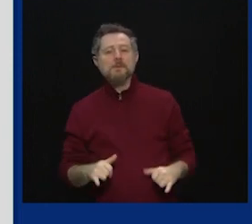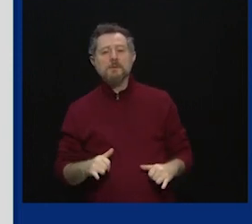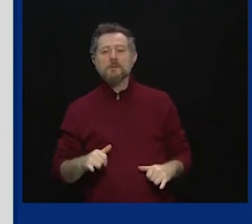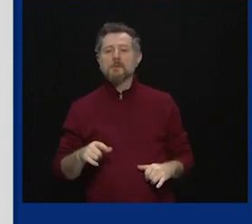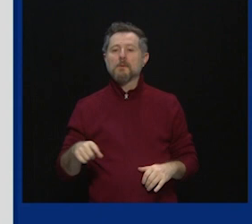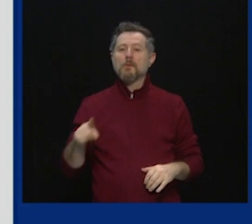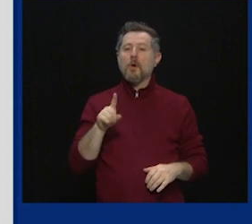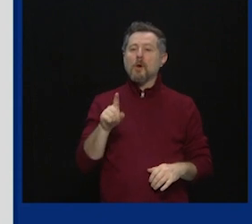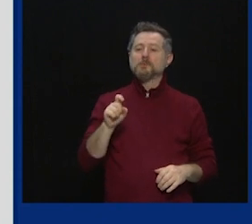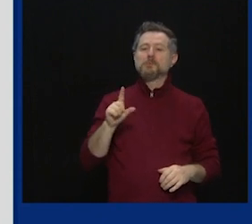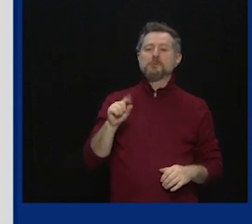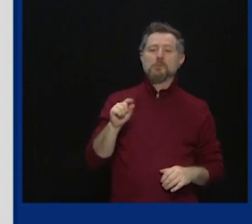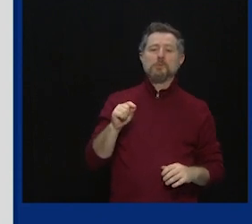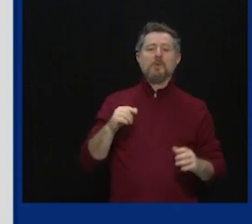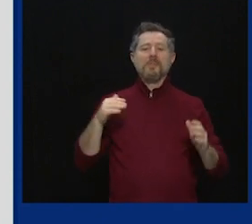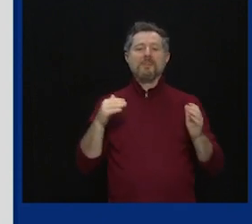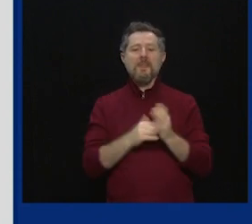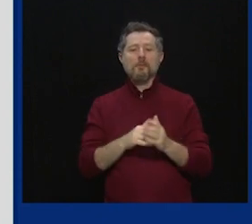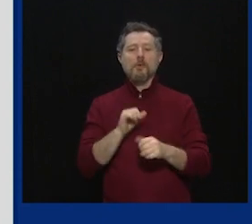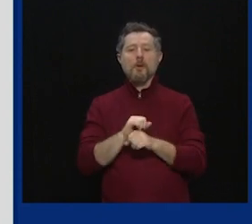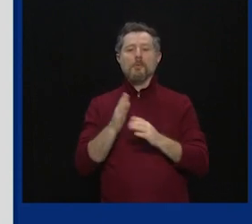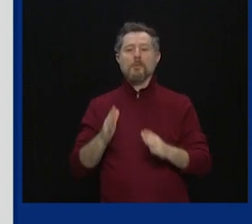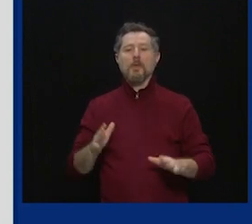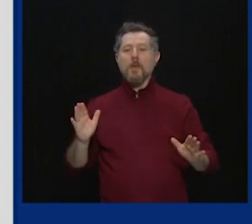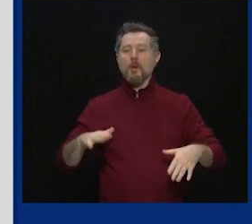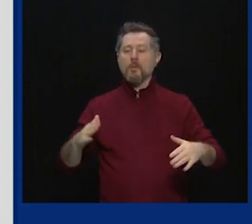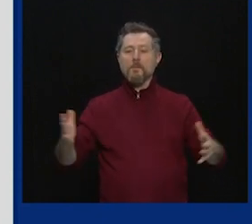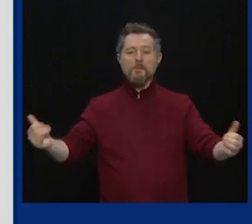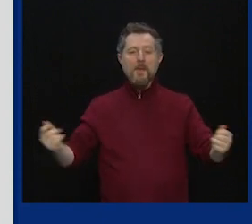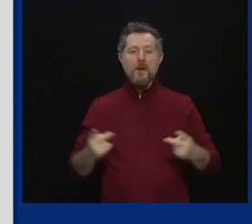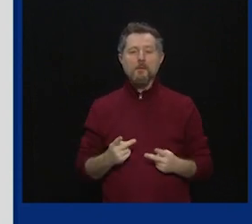and hospitality industry already. We've had an